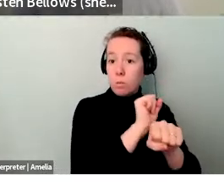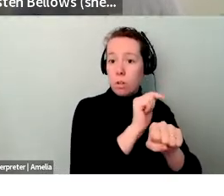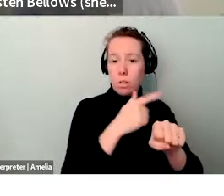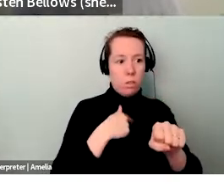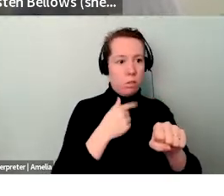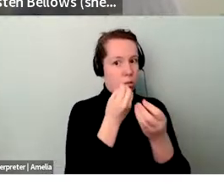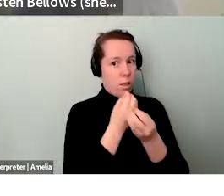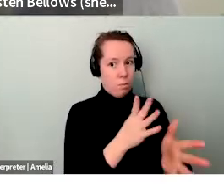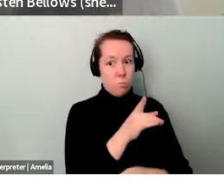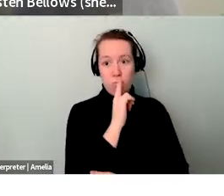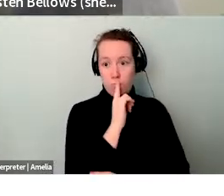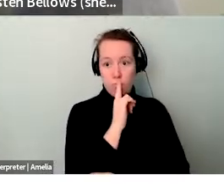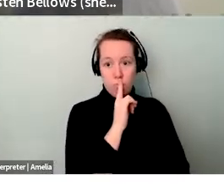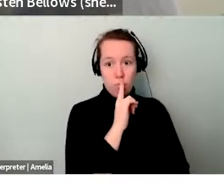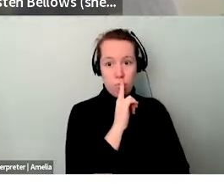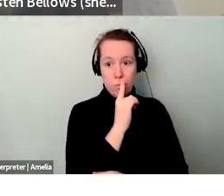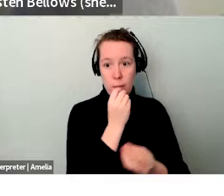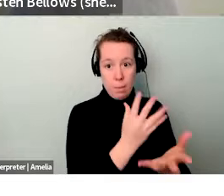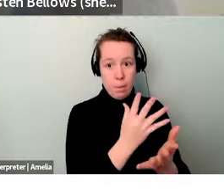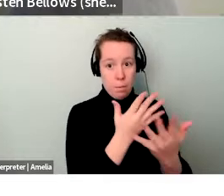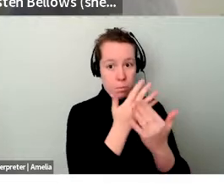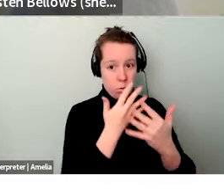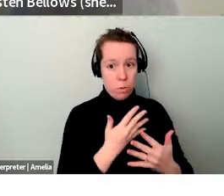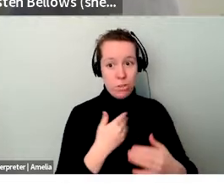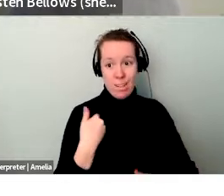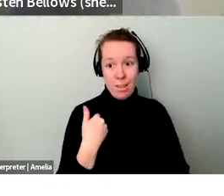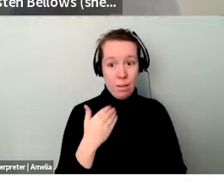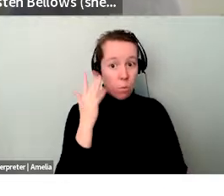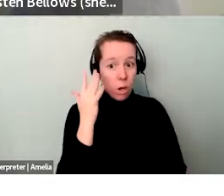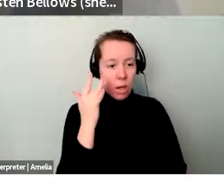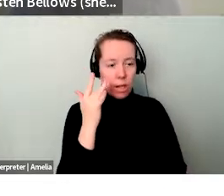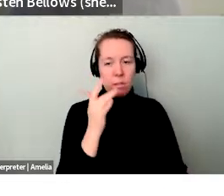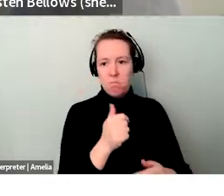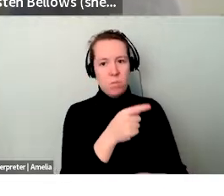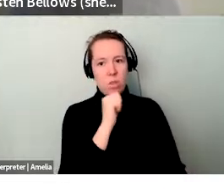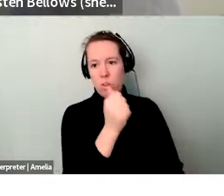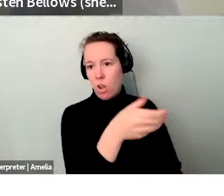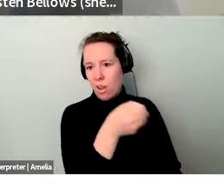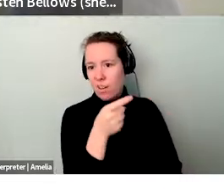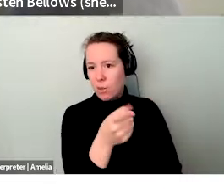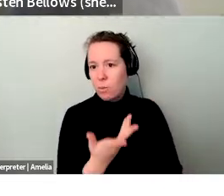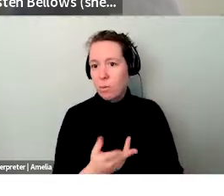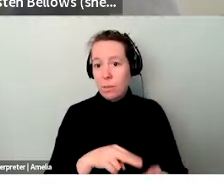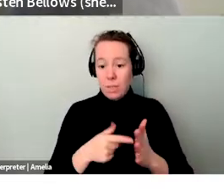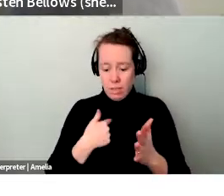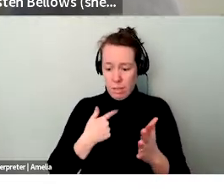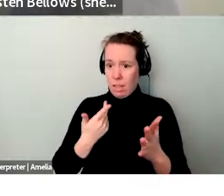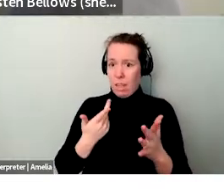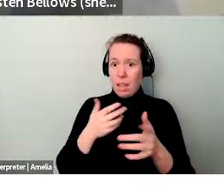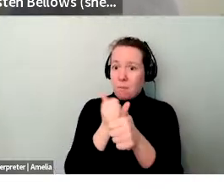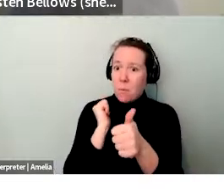for all of high school. So I didn't get my first job until I was about 18. Because yeah, the fear was